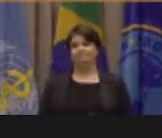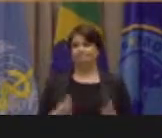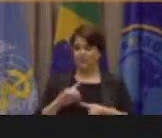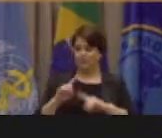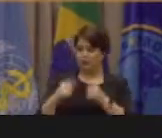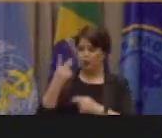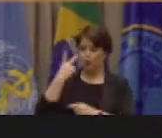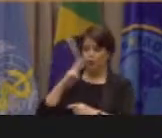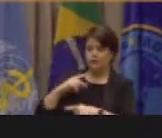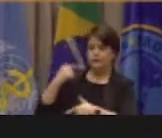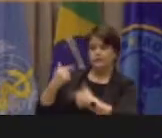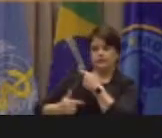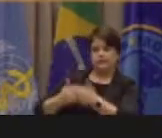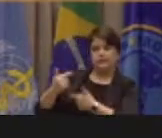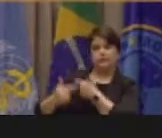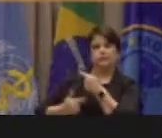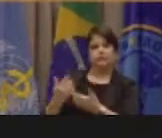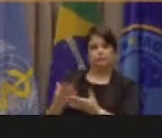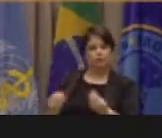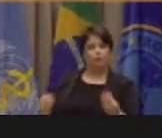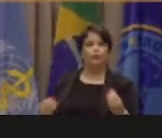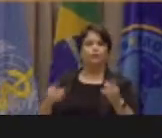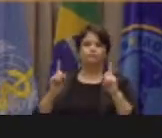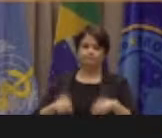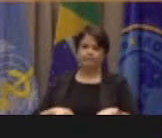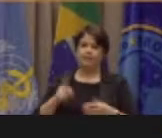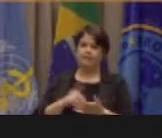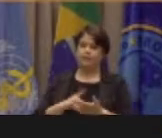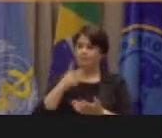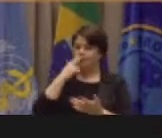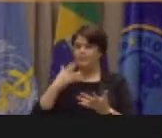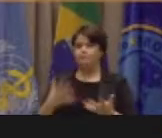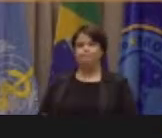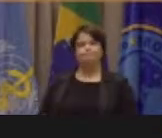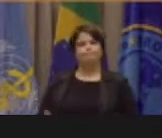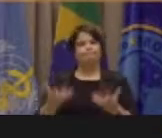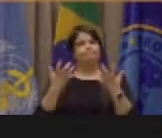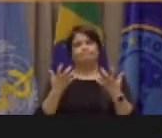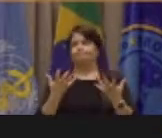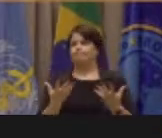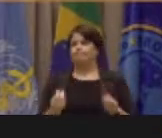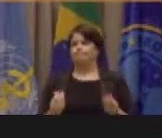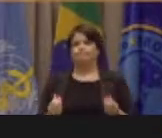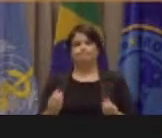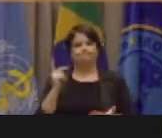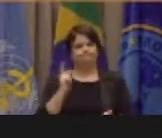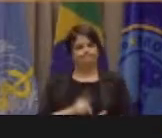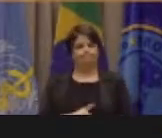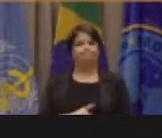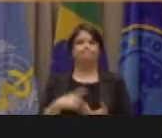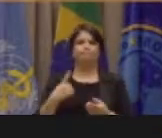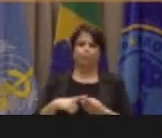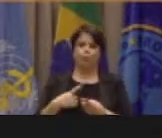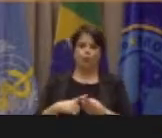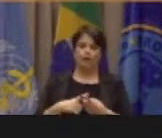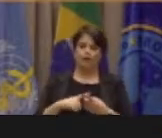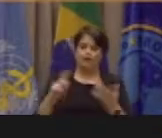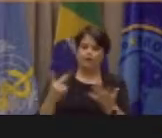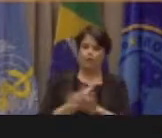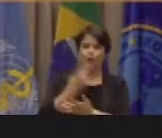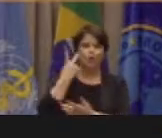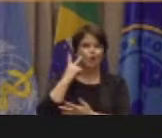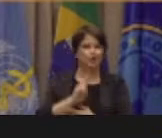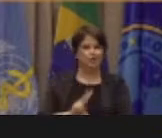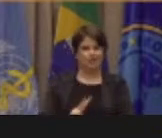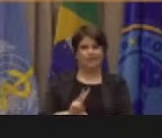After 2 intense days, it was rich, very rich, and